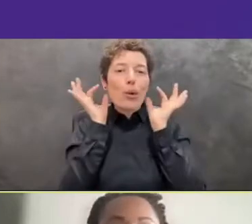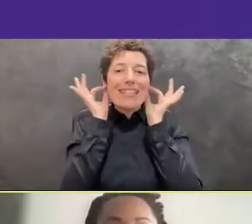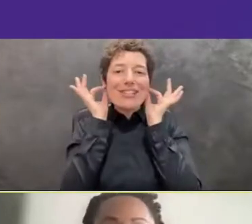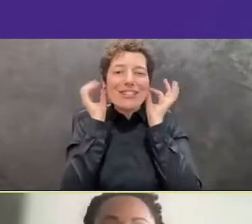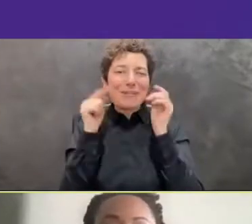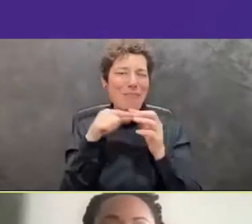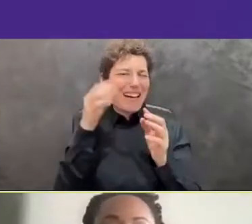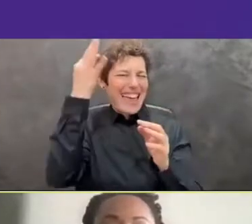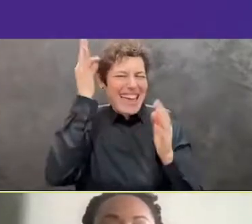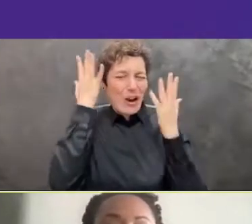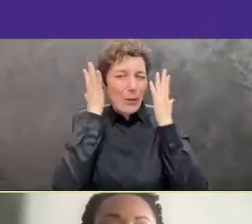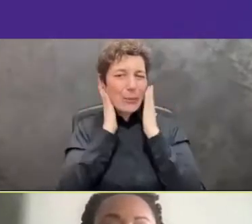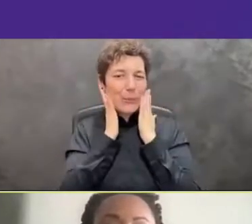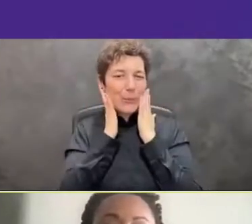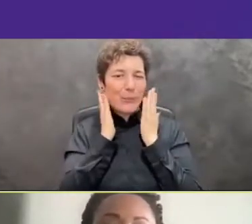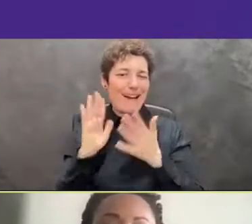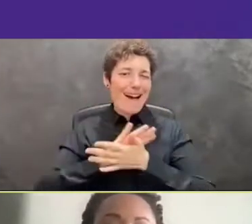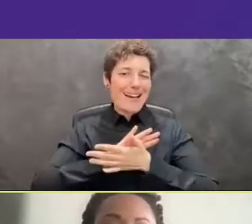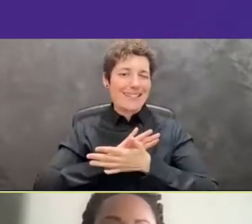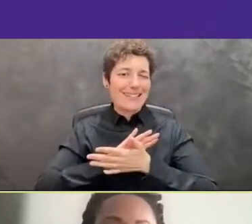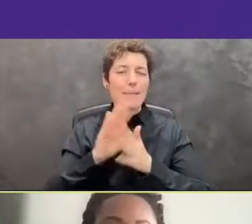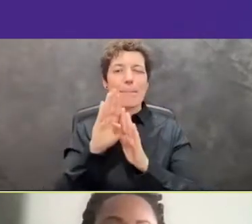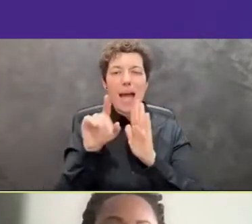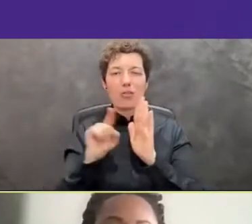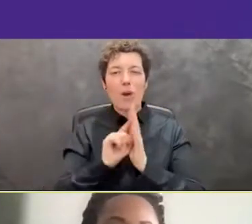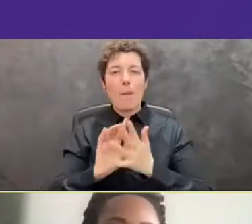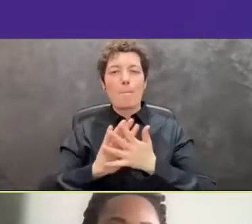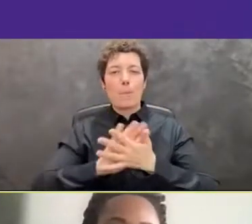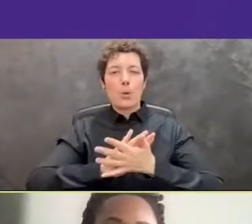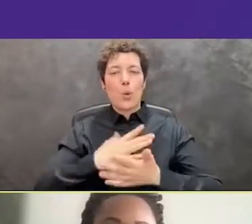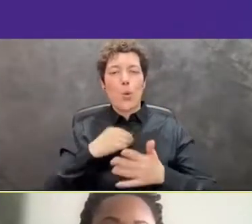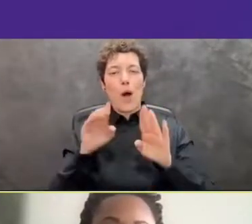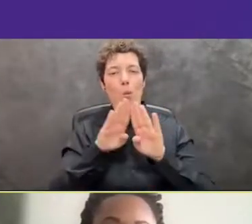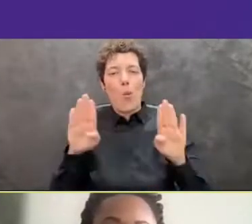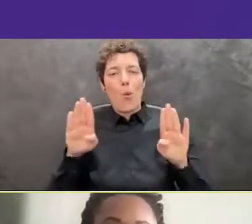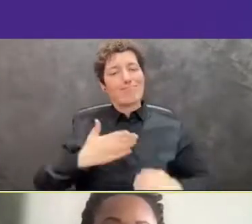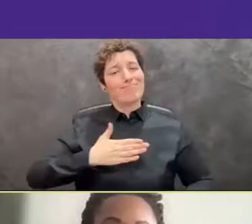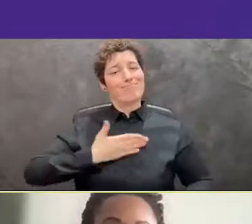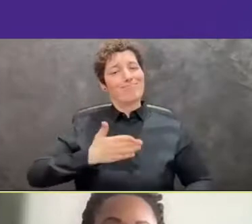hair, and my background is a blurred white wall. Happy to be here today.